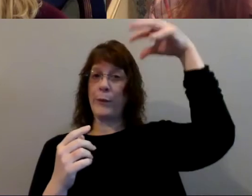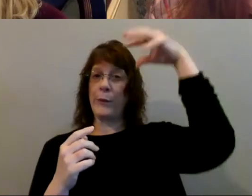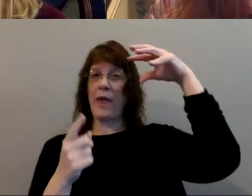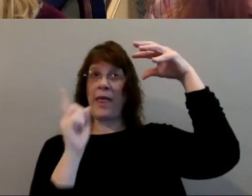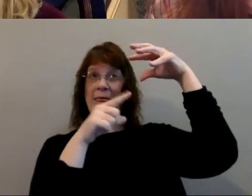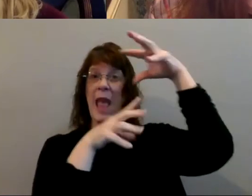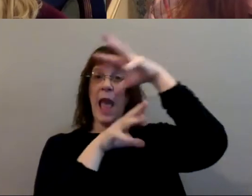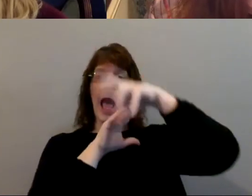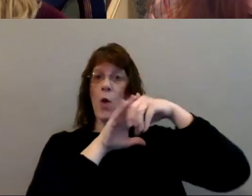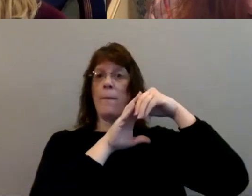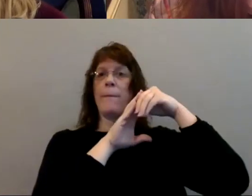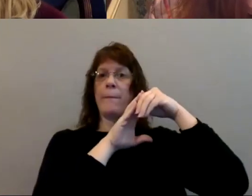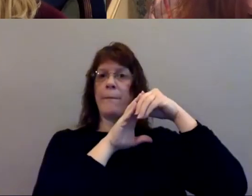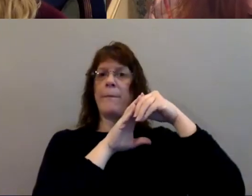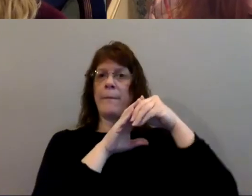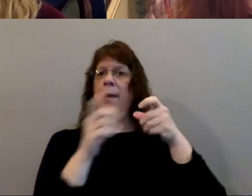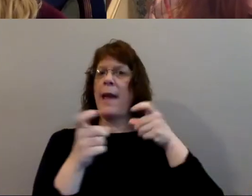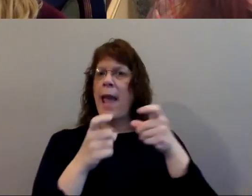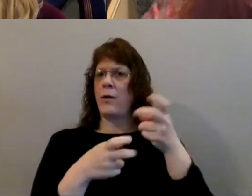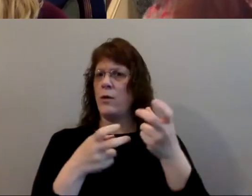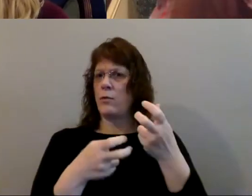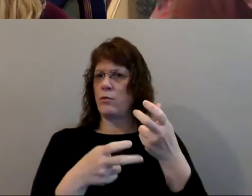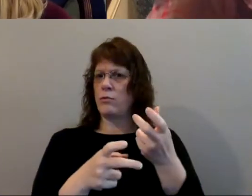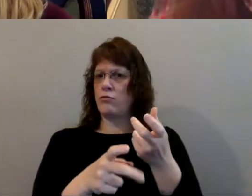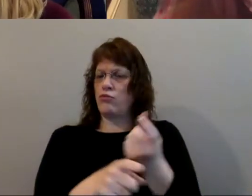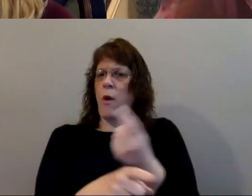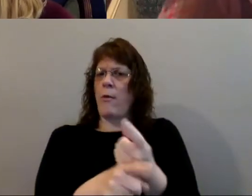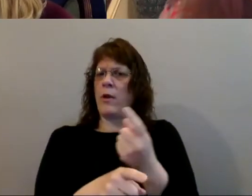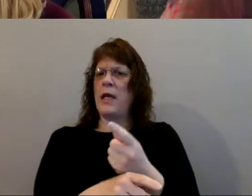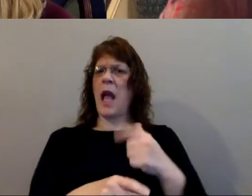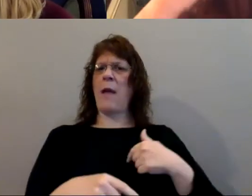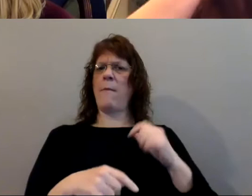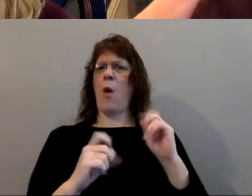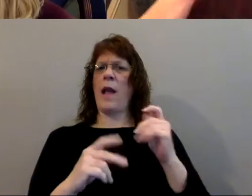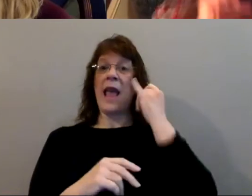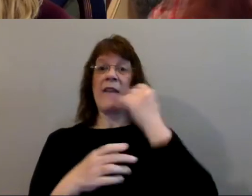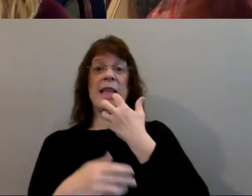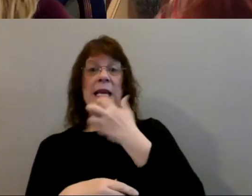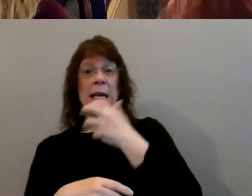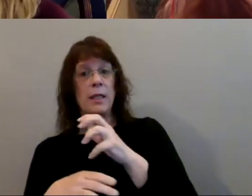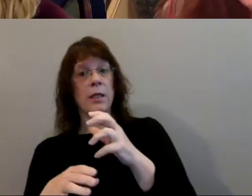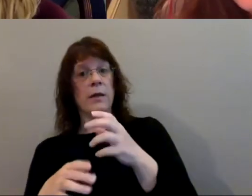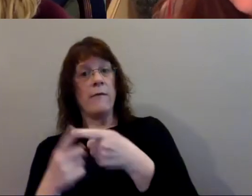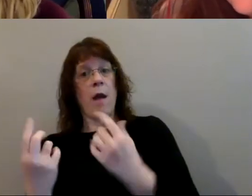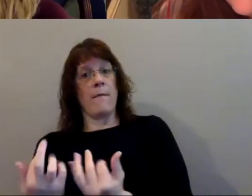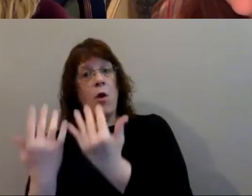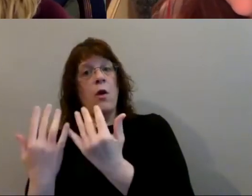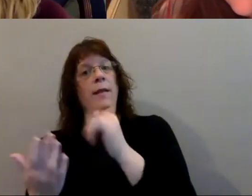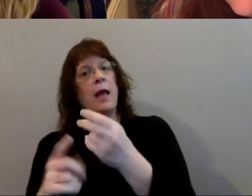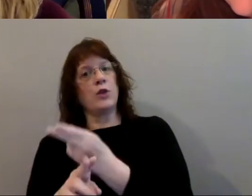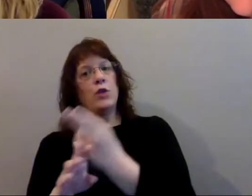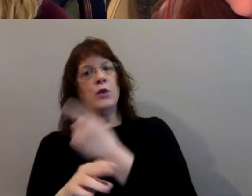being captured and handled properly, I'm pretty okay with that, especially if the heat is being used for some sort of